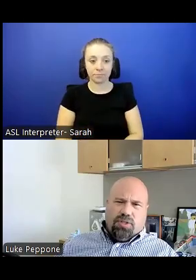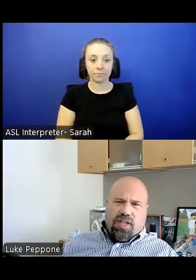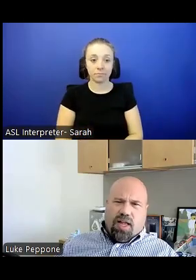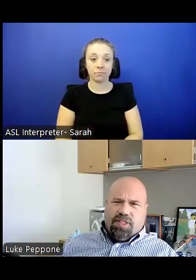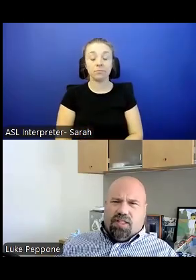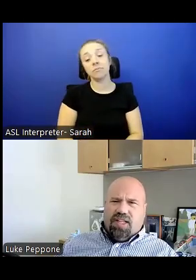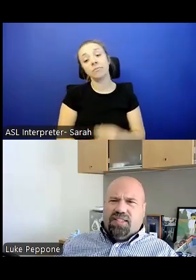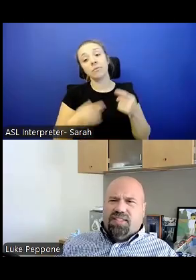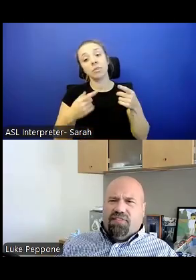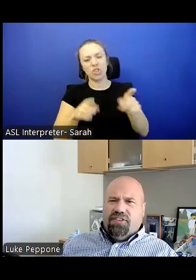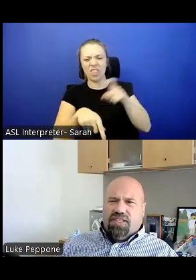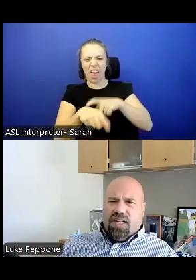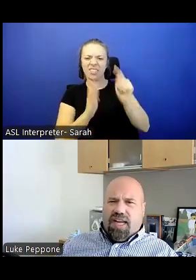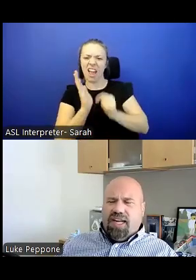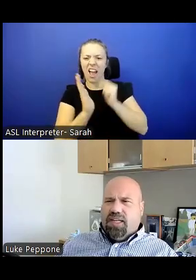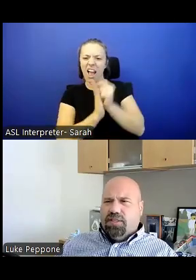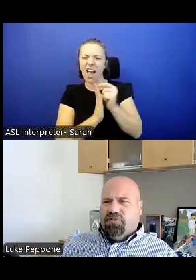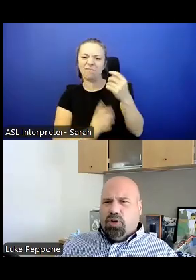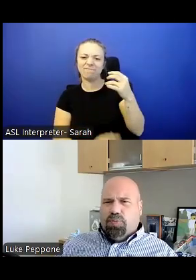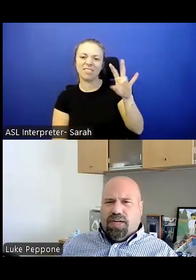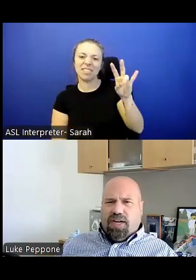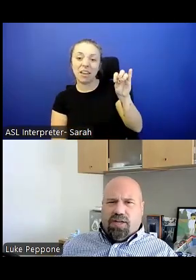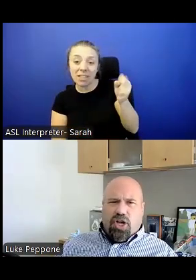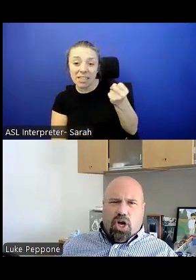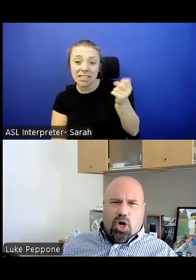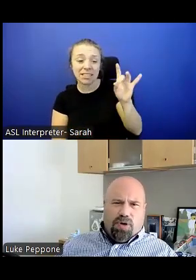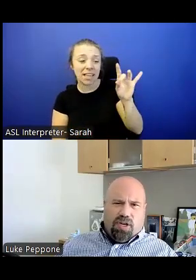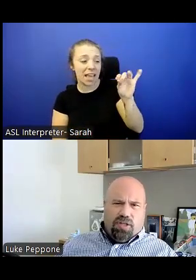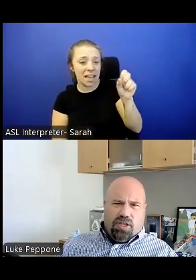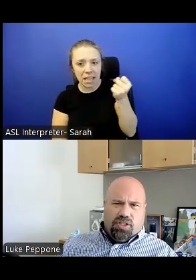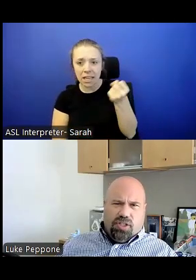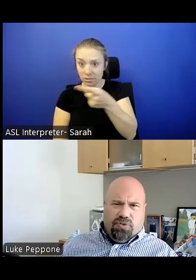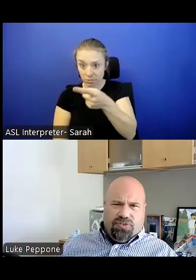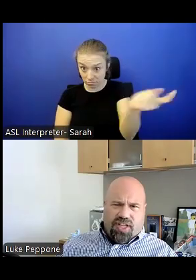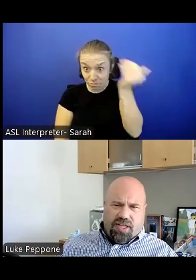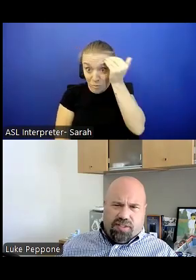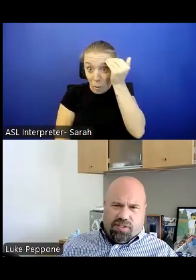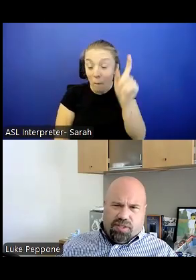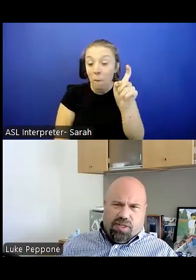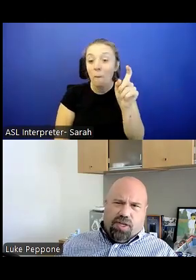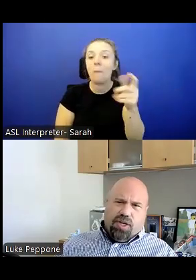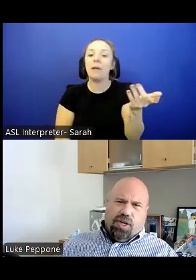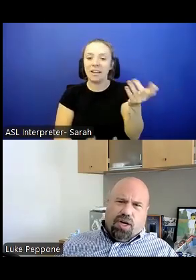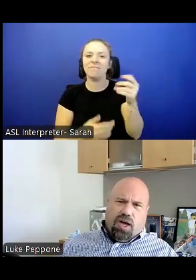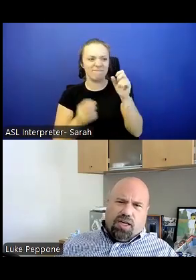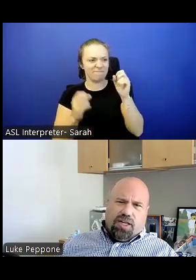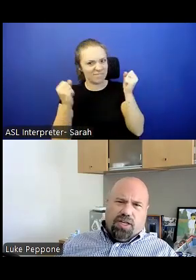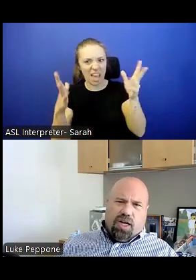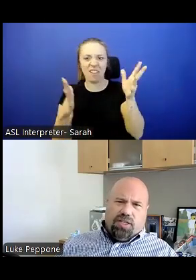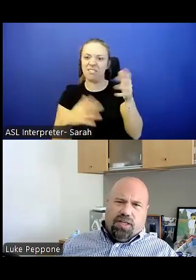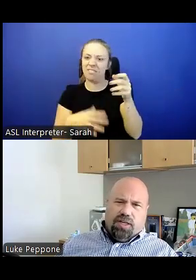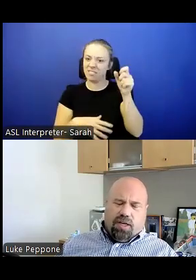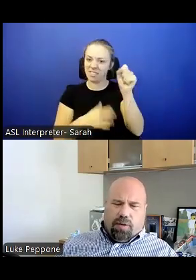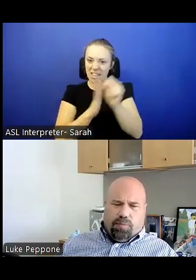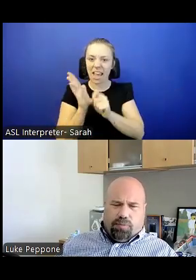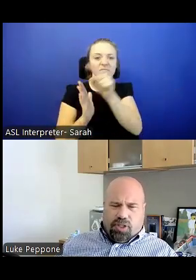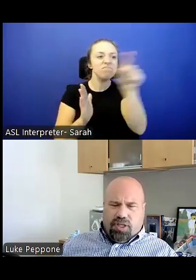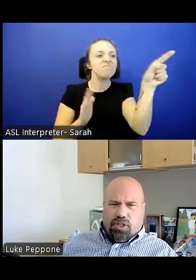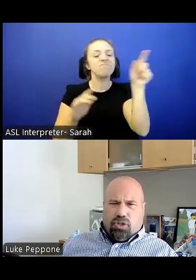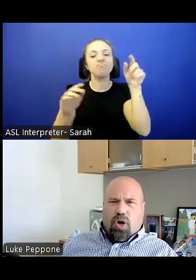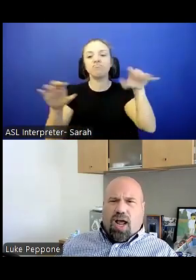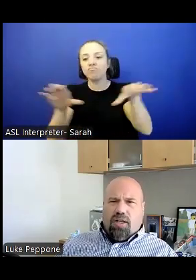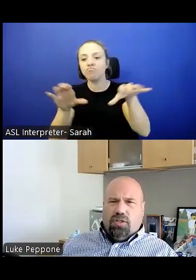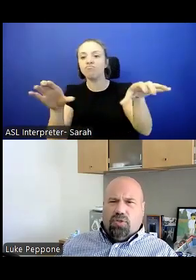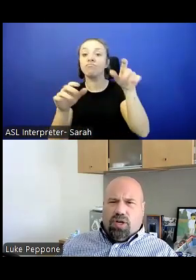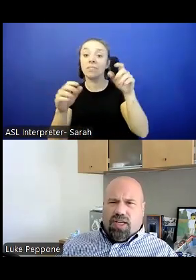Along those times in the late 70s and 80s, folks might not know, but a slew of states conducted